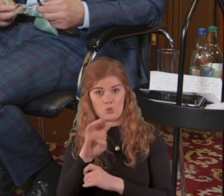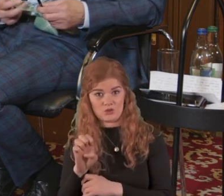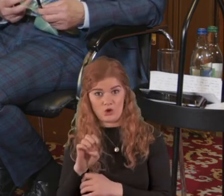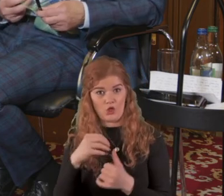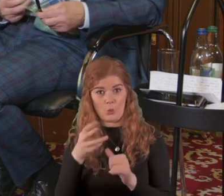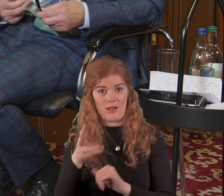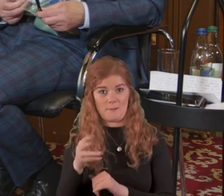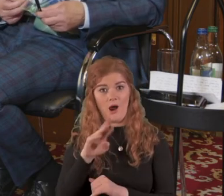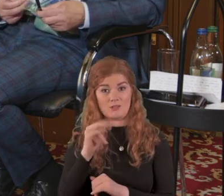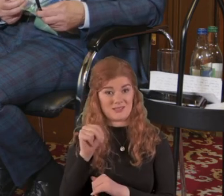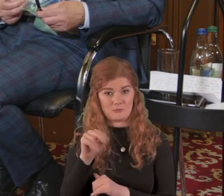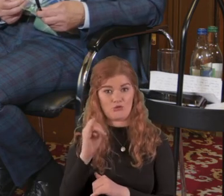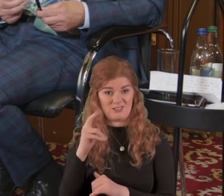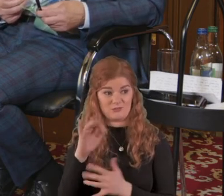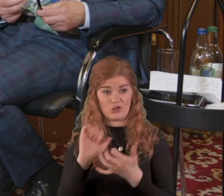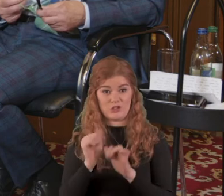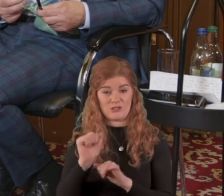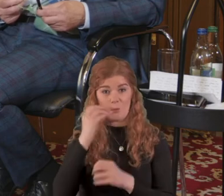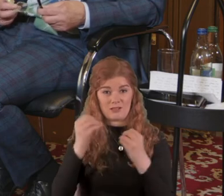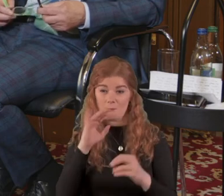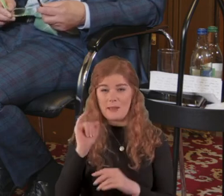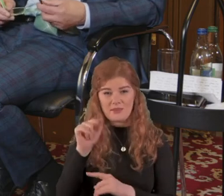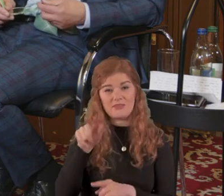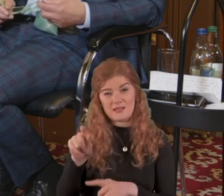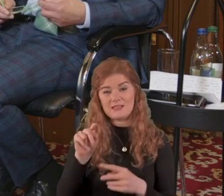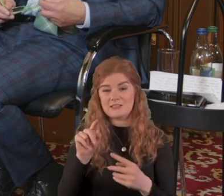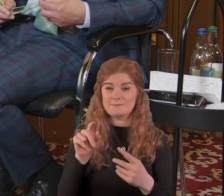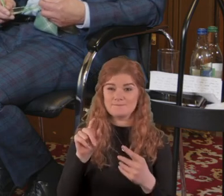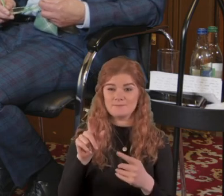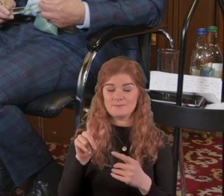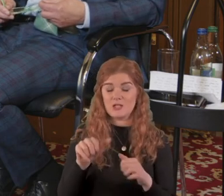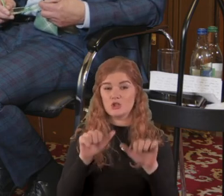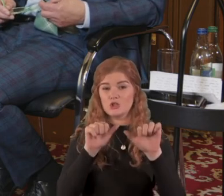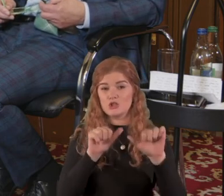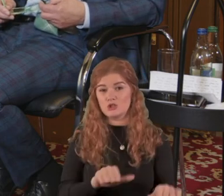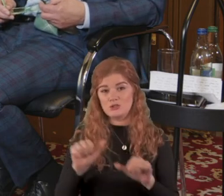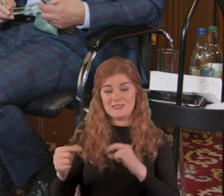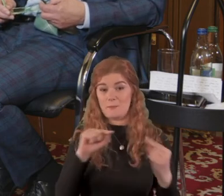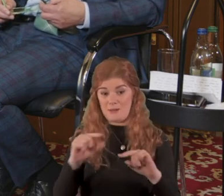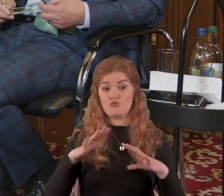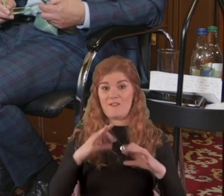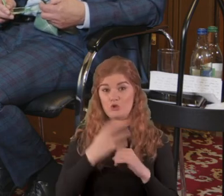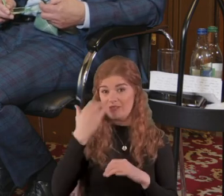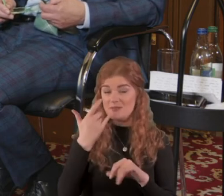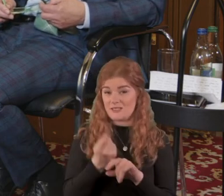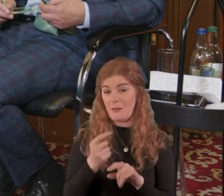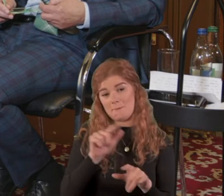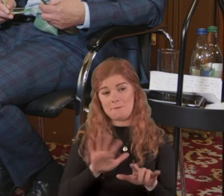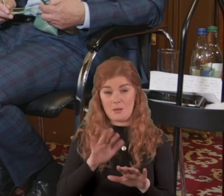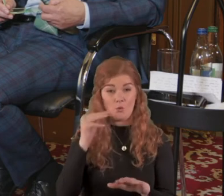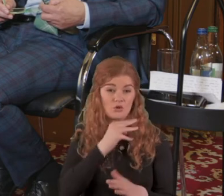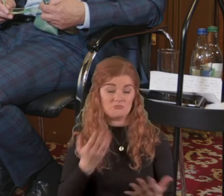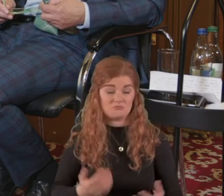eventually did, might have changed things. So possibly that the negotiation, the treaty debate breaking up for Christmas was